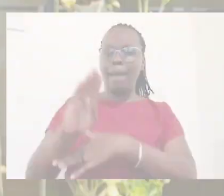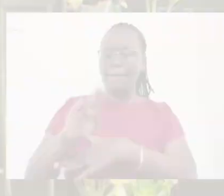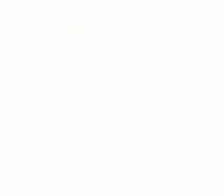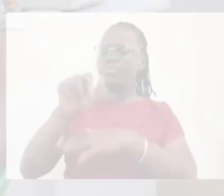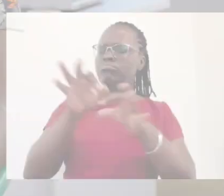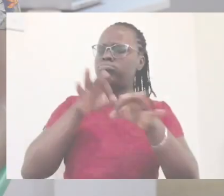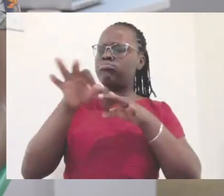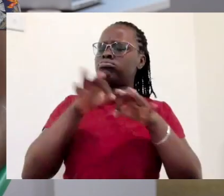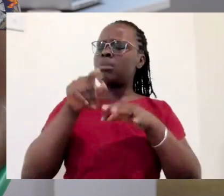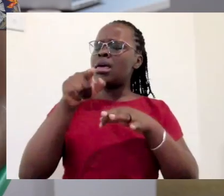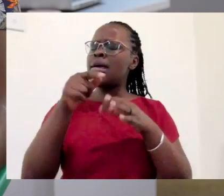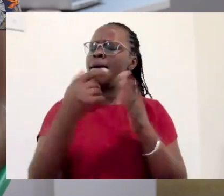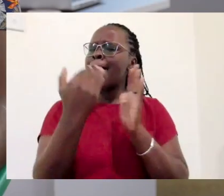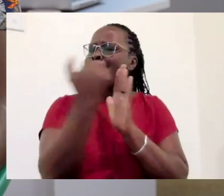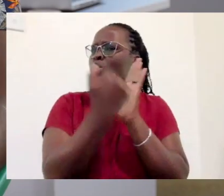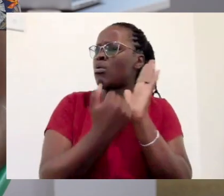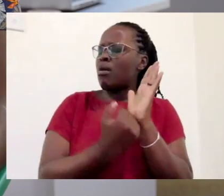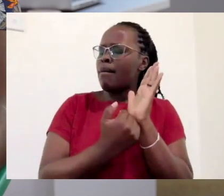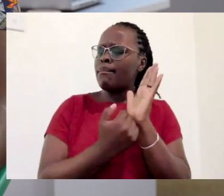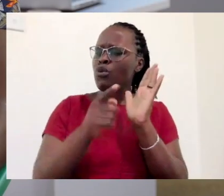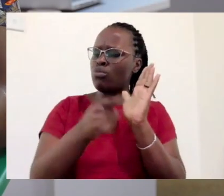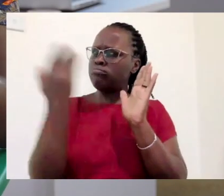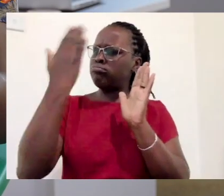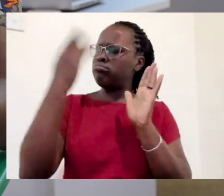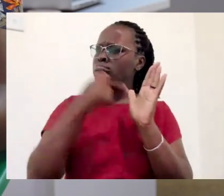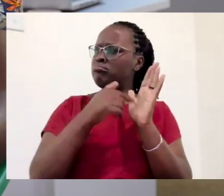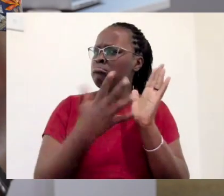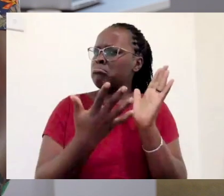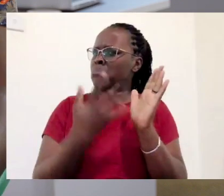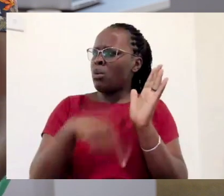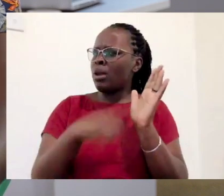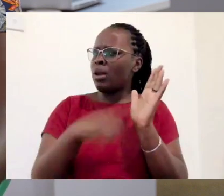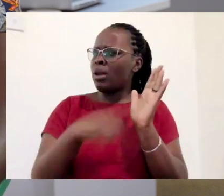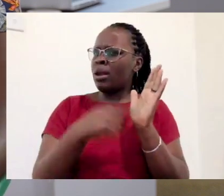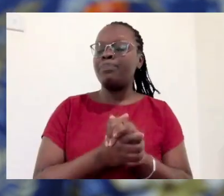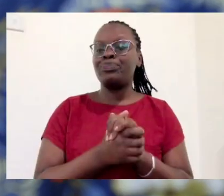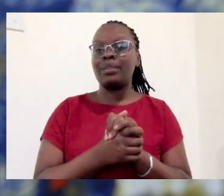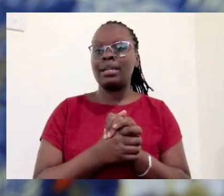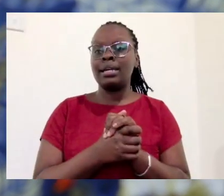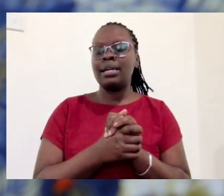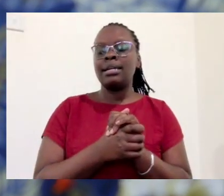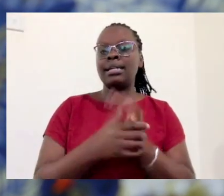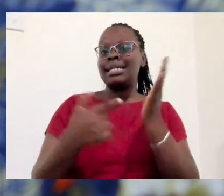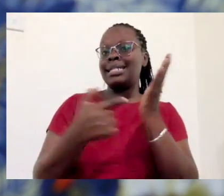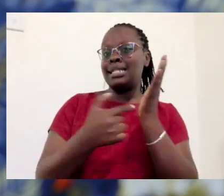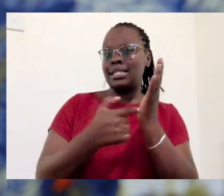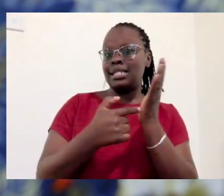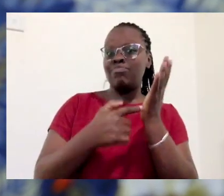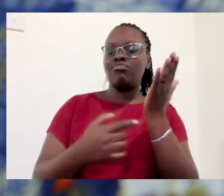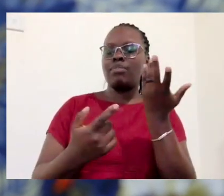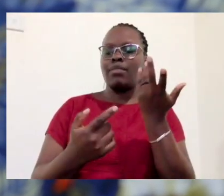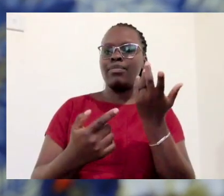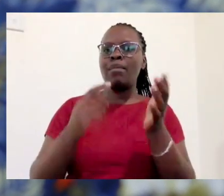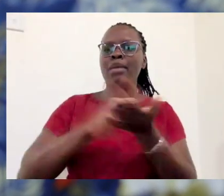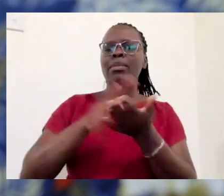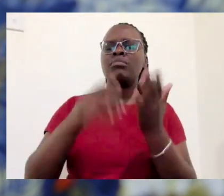more about the program that you instruct in and the kind of learners that you actually work with? So EdTech